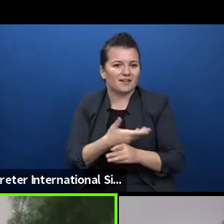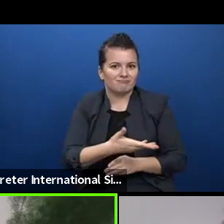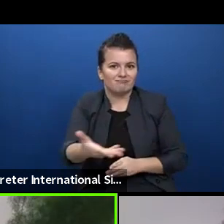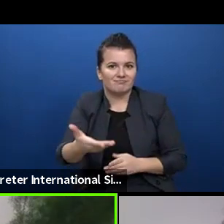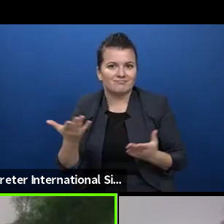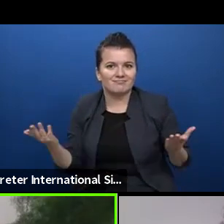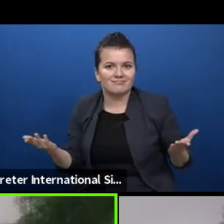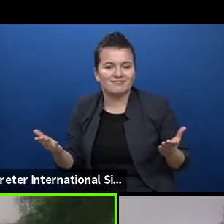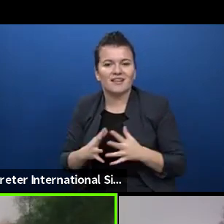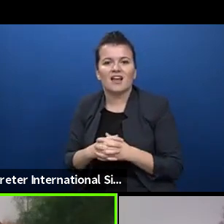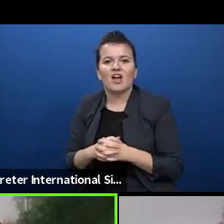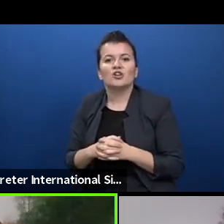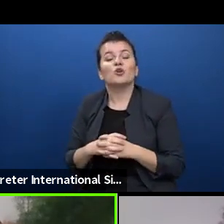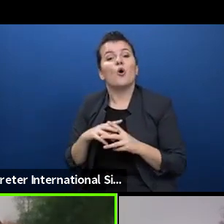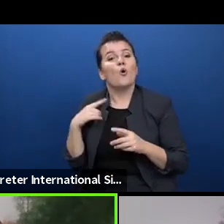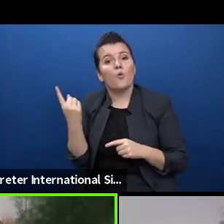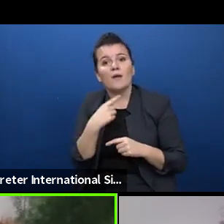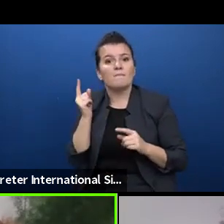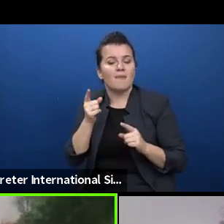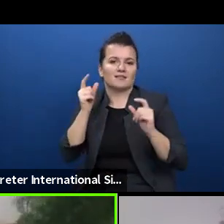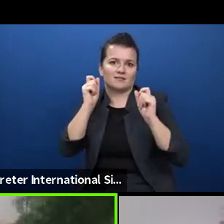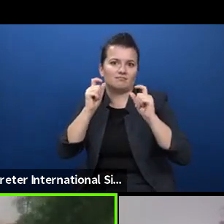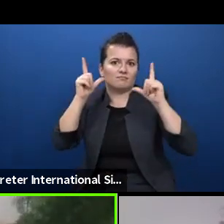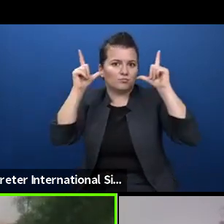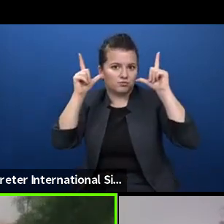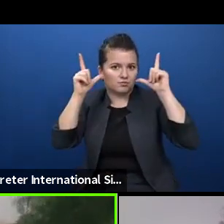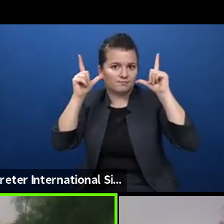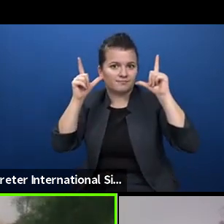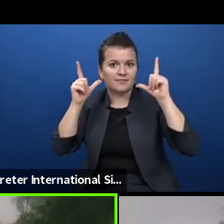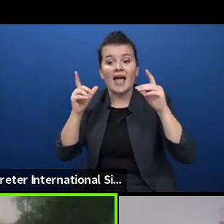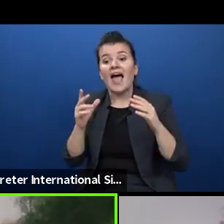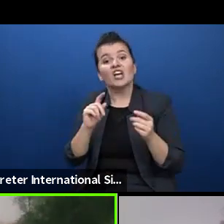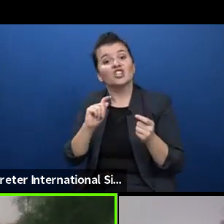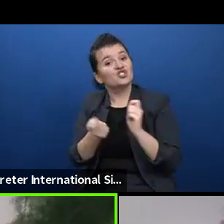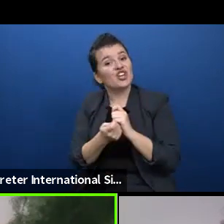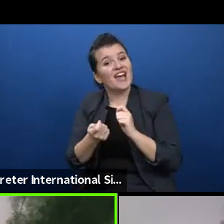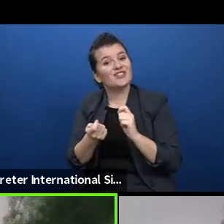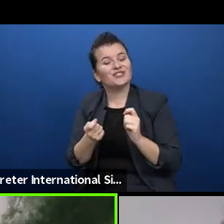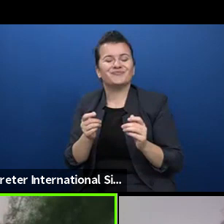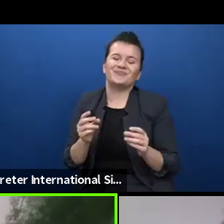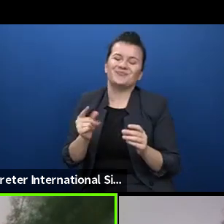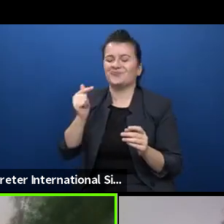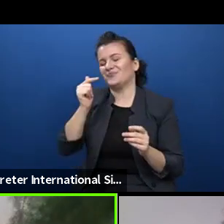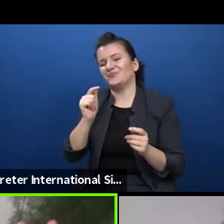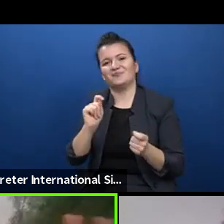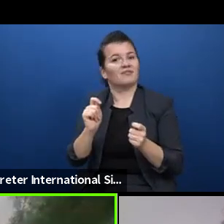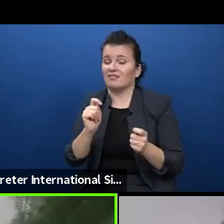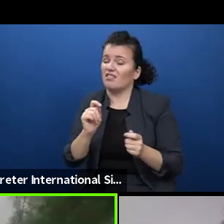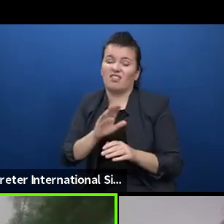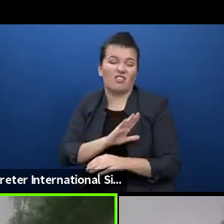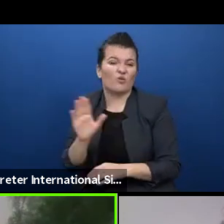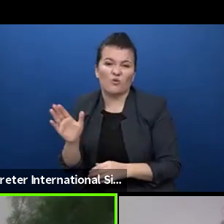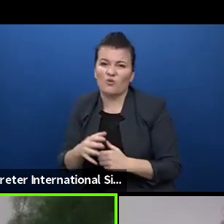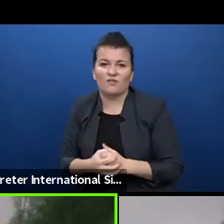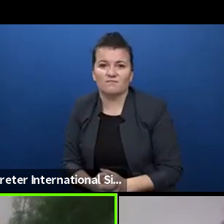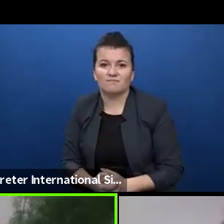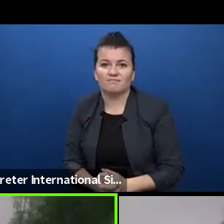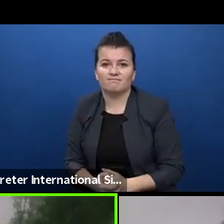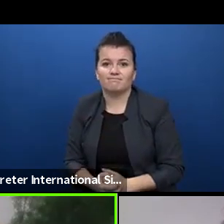journey. But it's not easy. And the most important thing is actually how you translate these really big